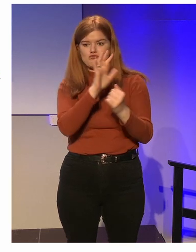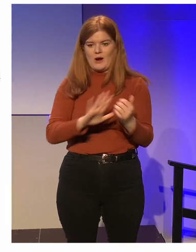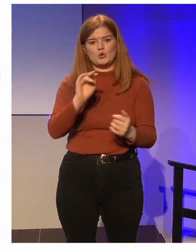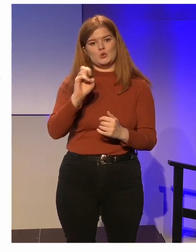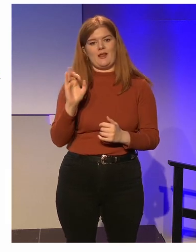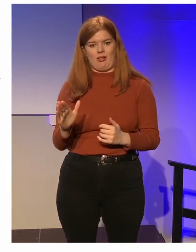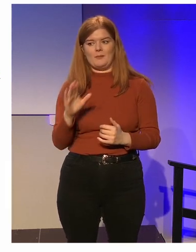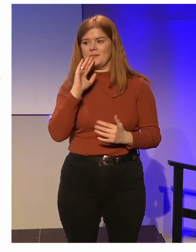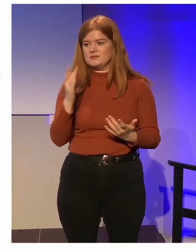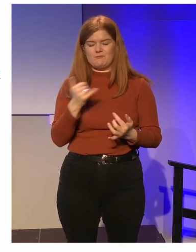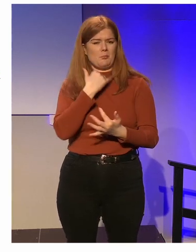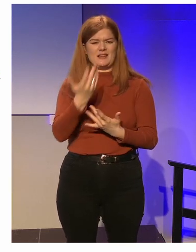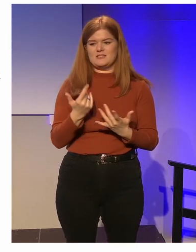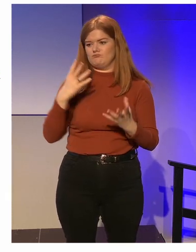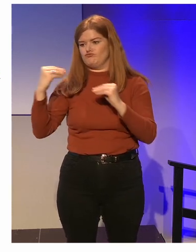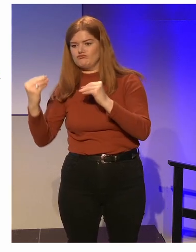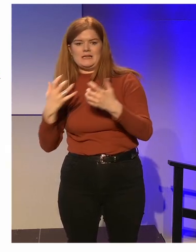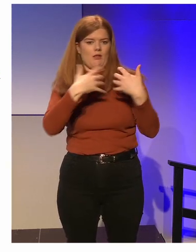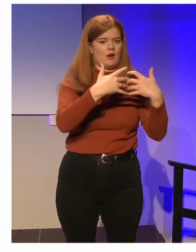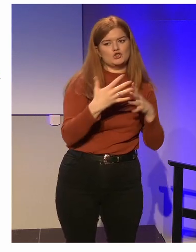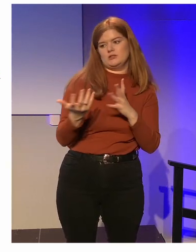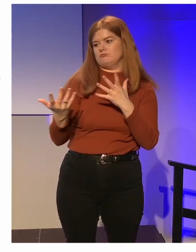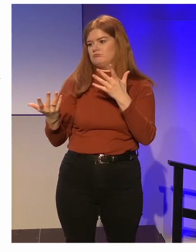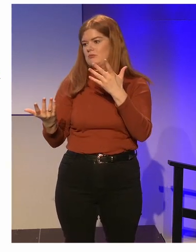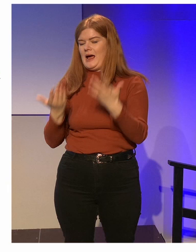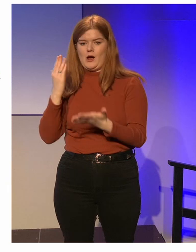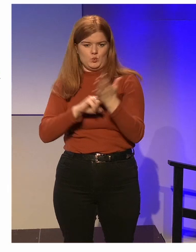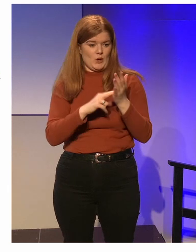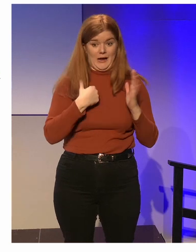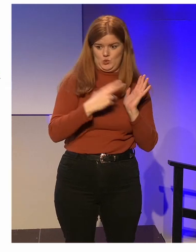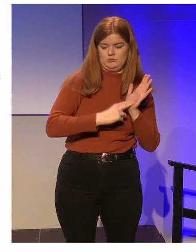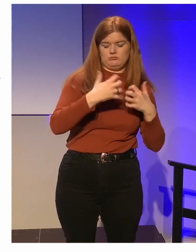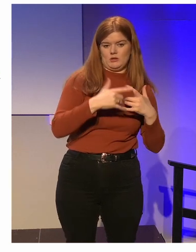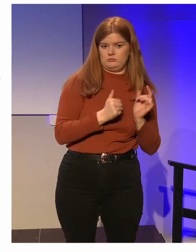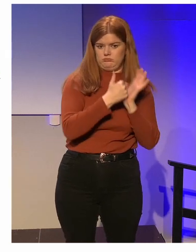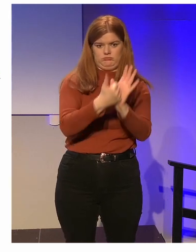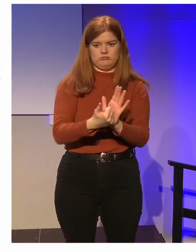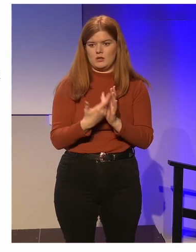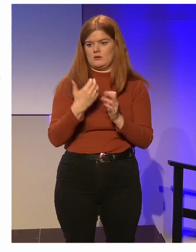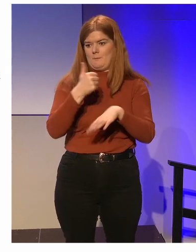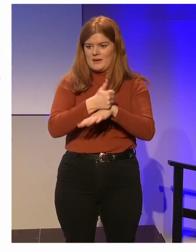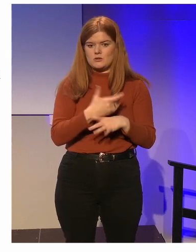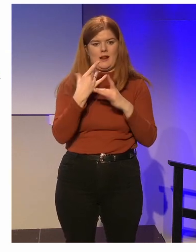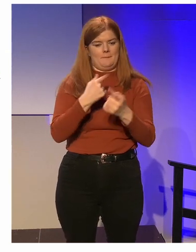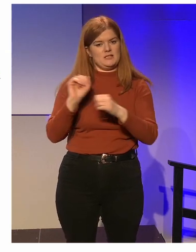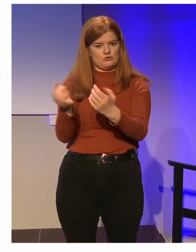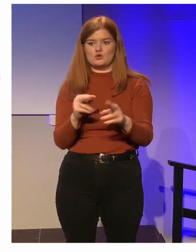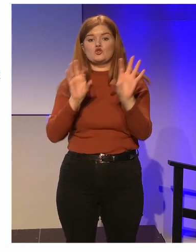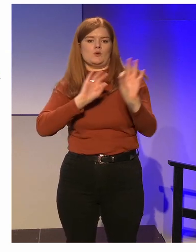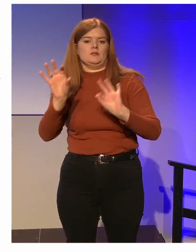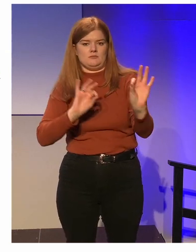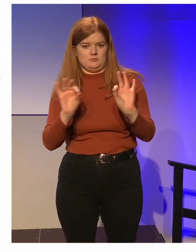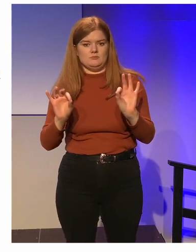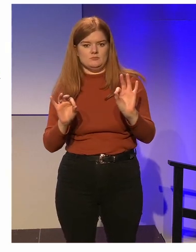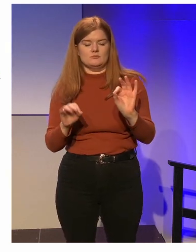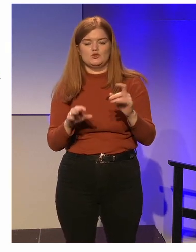So there was lots of talk of technology and how they use technology as a basis to introduce choice.